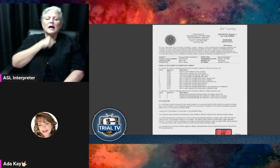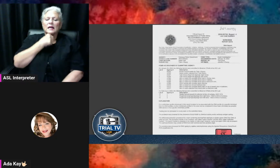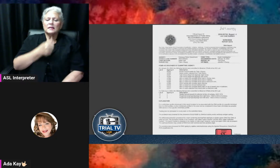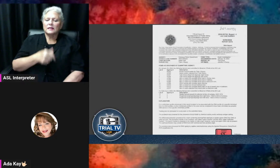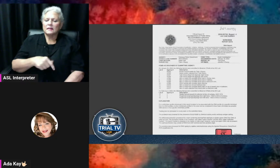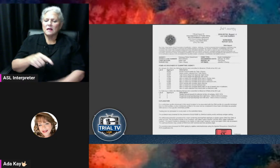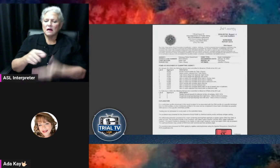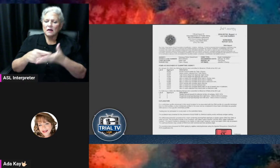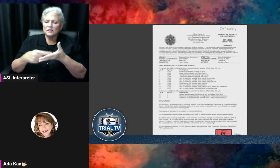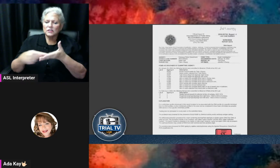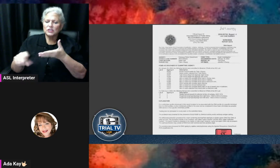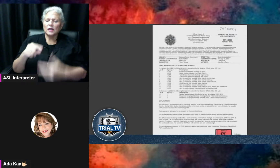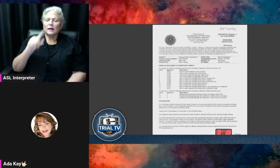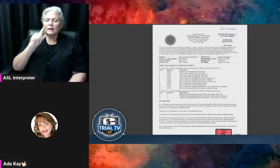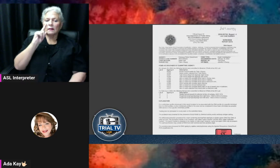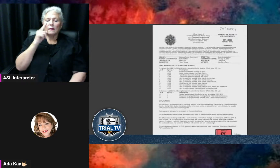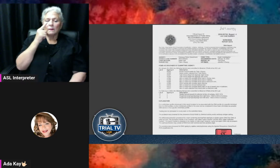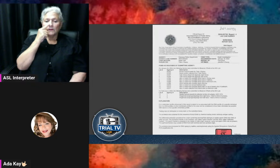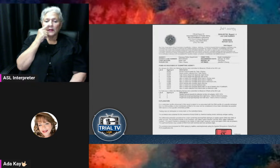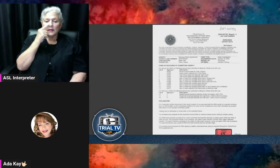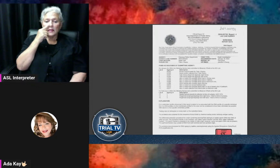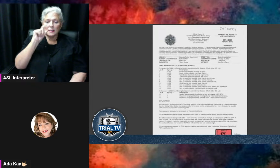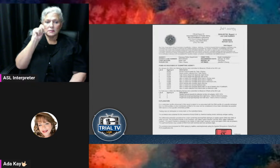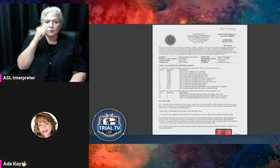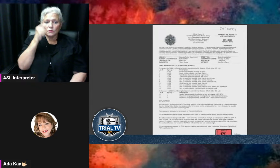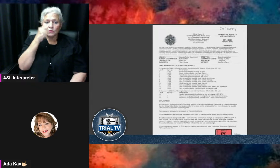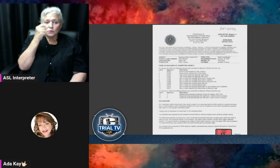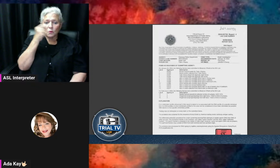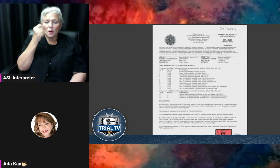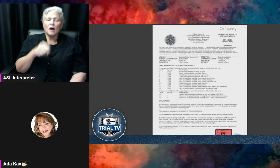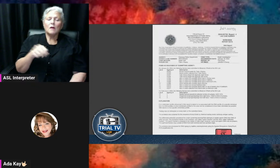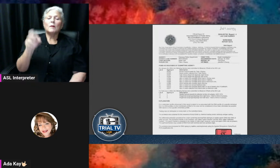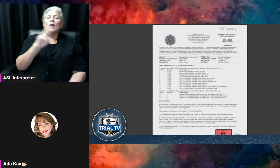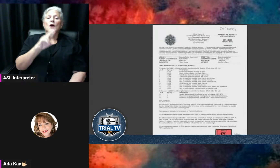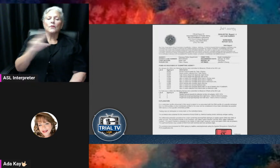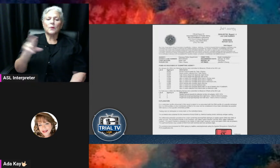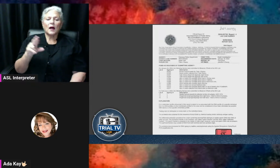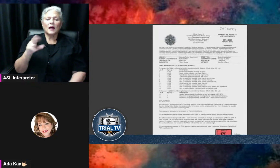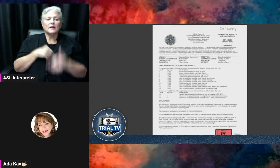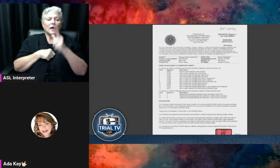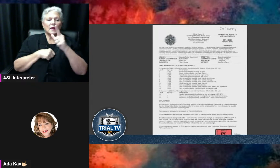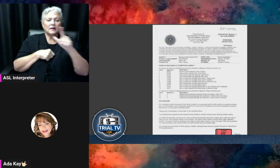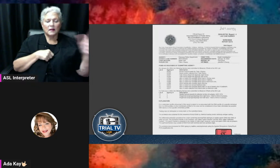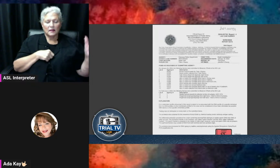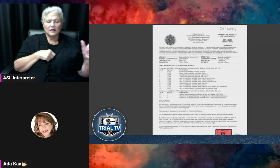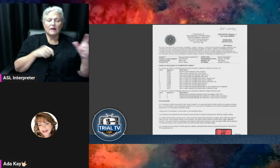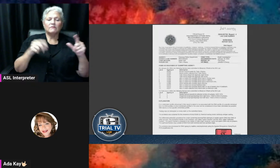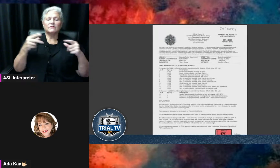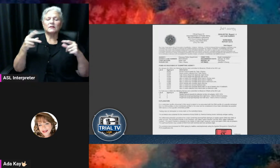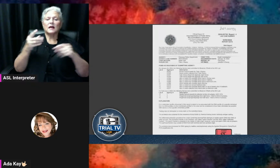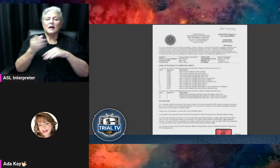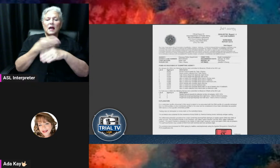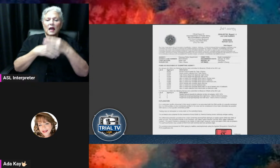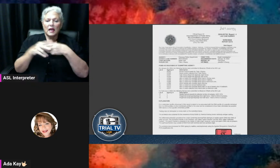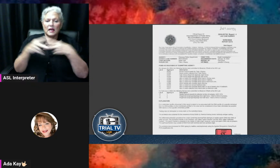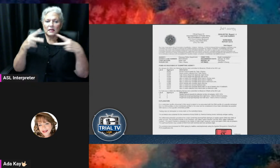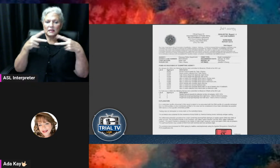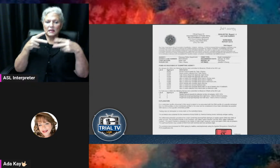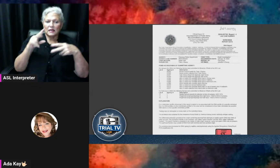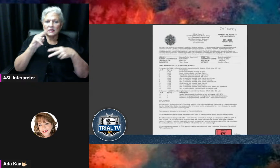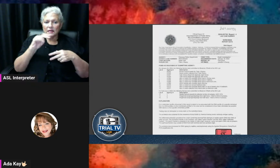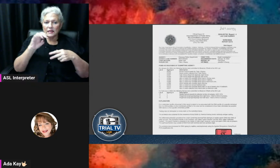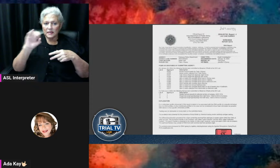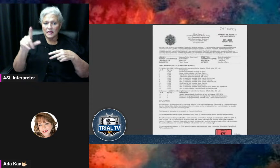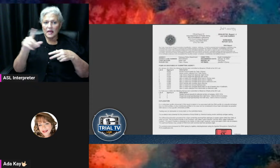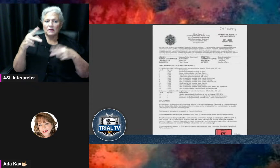right hand finger clippings, and left hand finger clippings from Tyler Dazey. Those would be numbers 2, 3, and 4? Correct. And